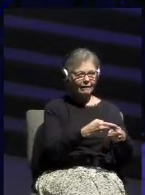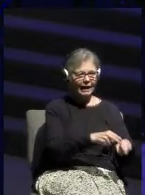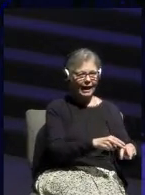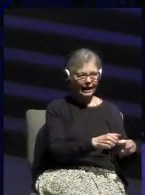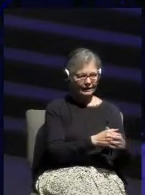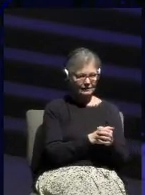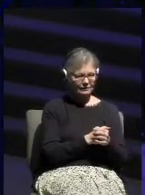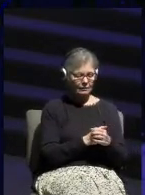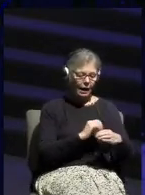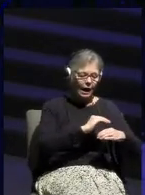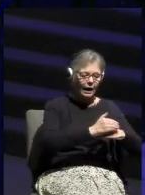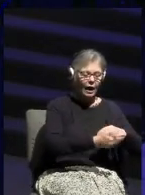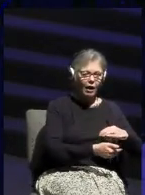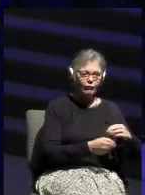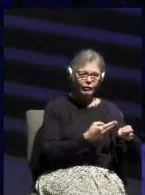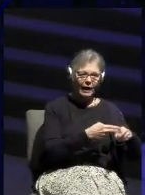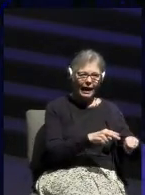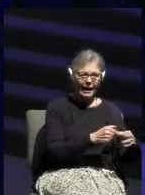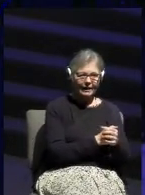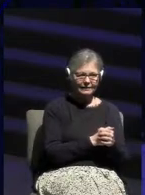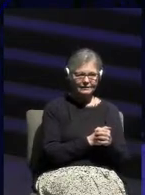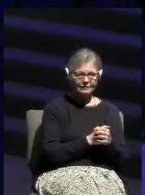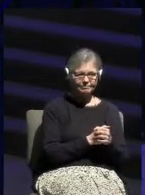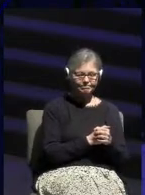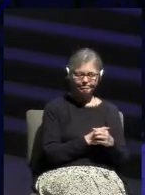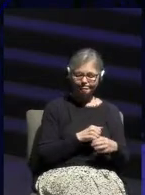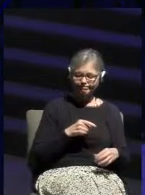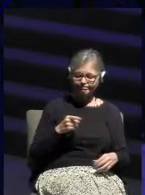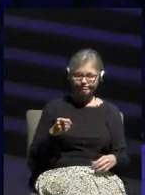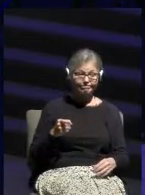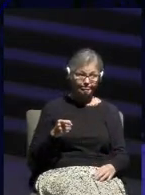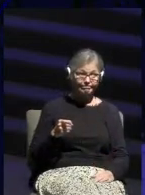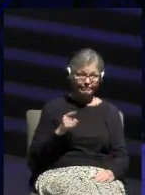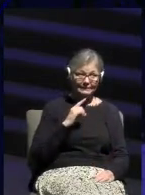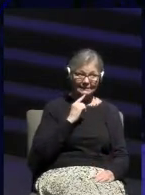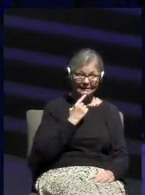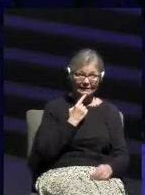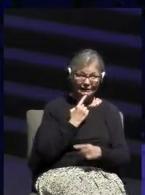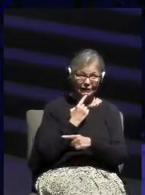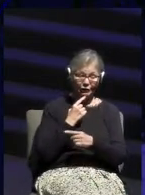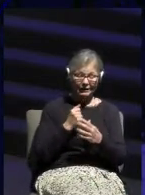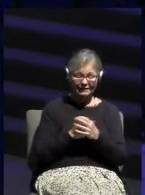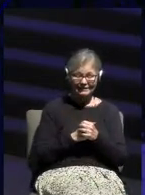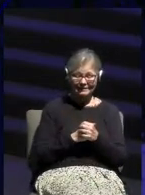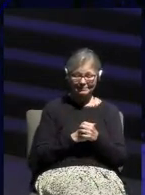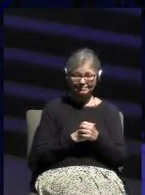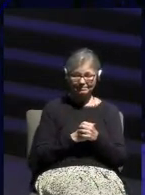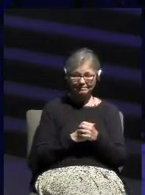wants to cover those eggs. She wants to. And man, I'm telling you what,